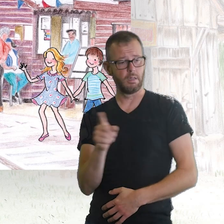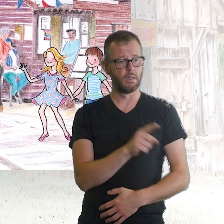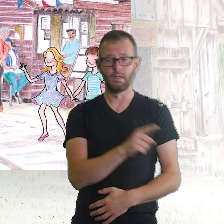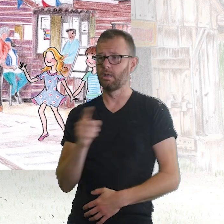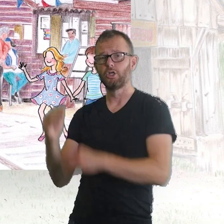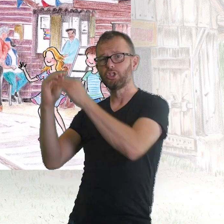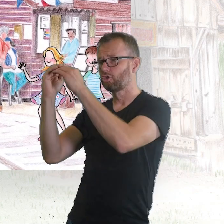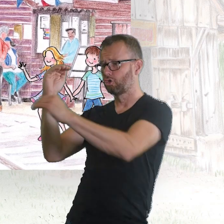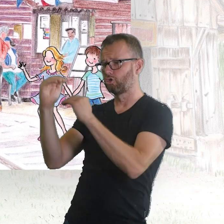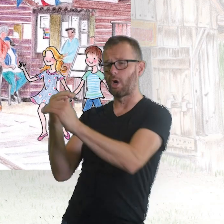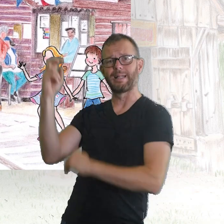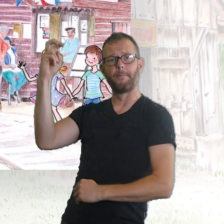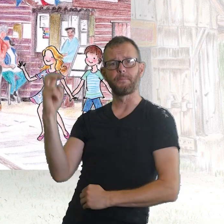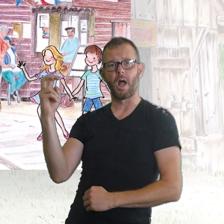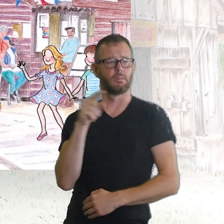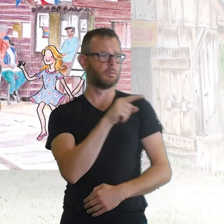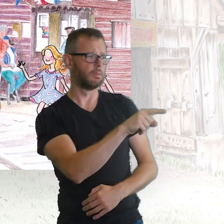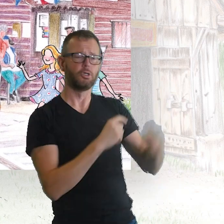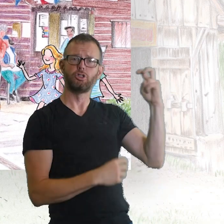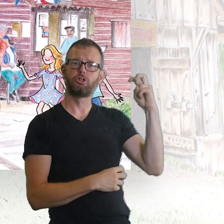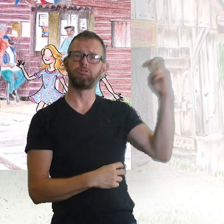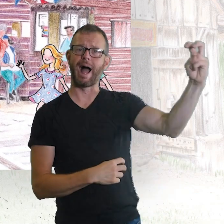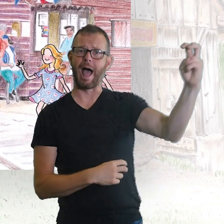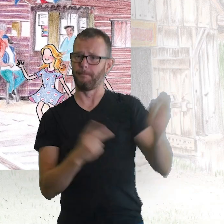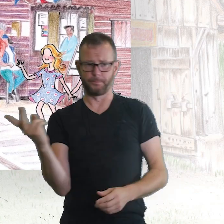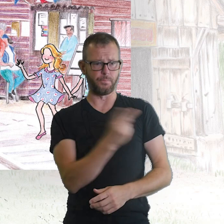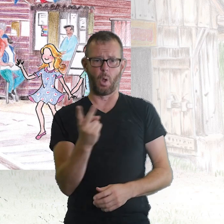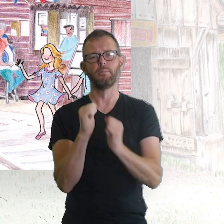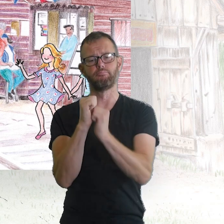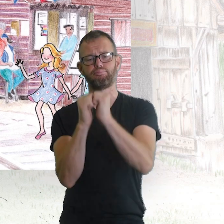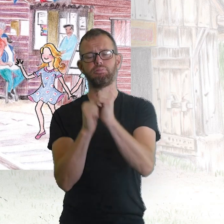The trolley bus and the tram are powered by electricity.